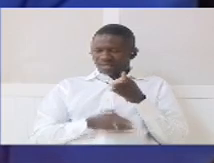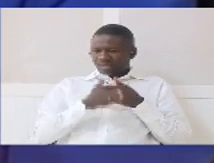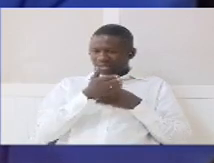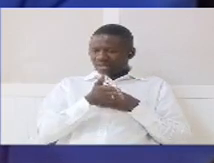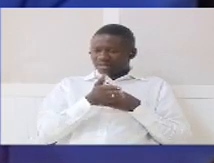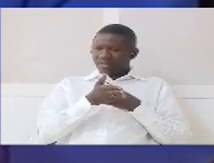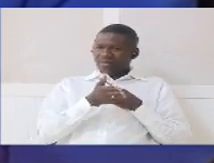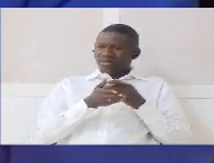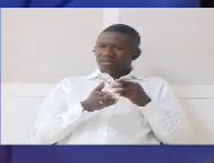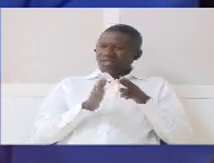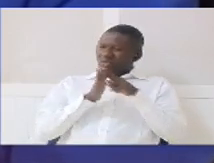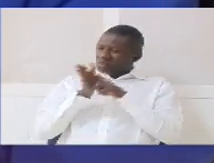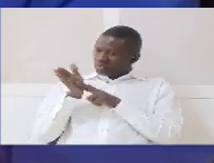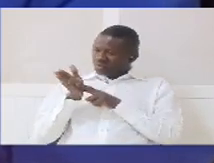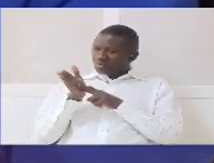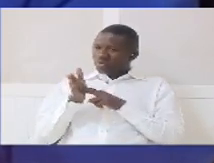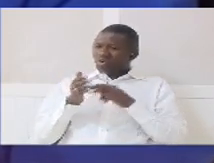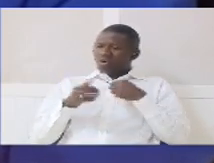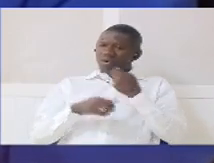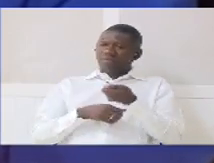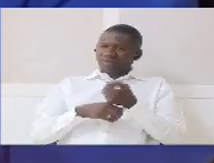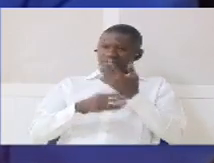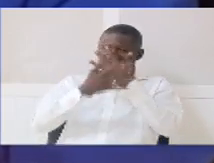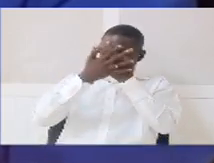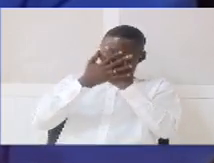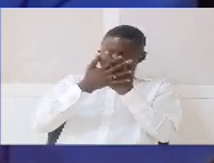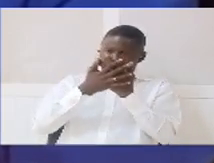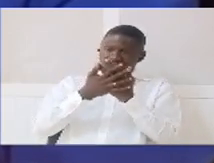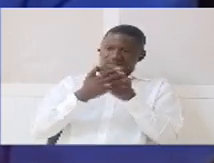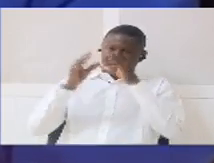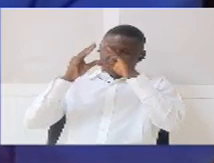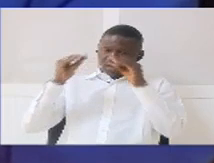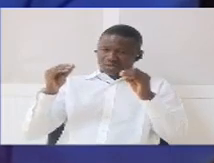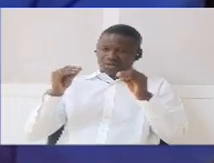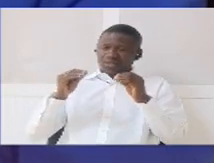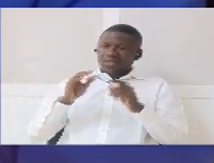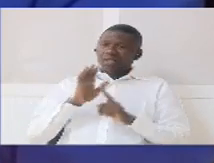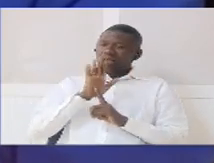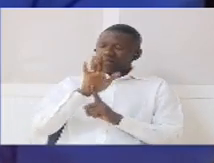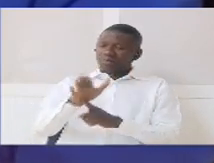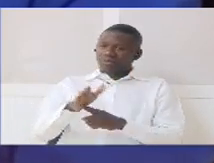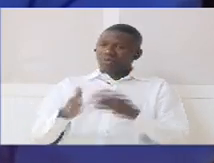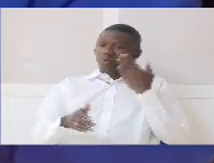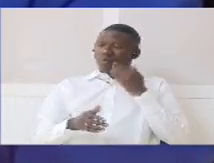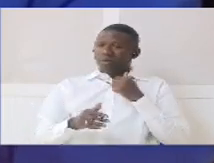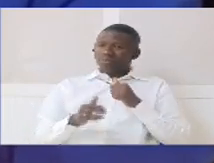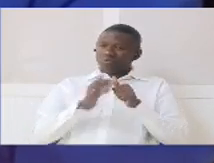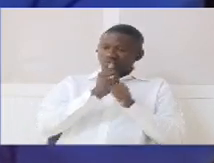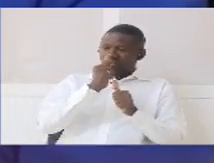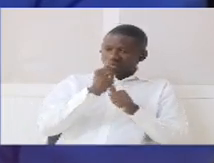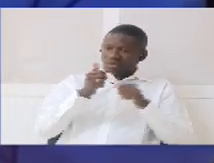the rules of the prisons that when the call of nature comes,